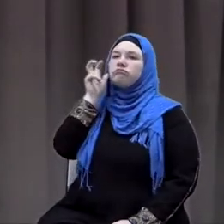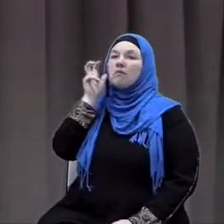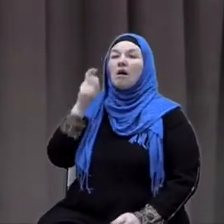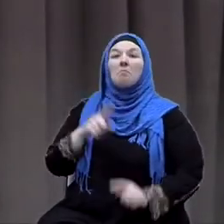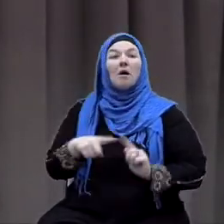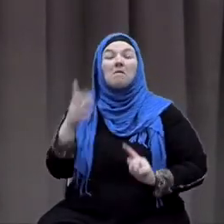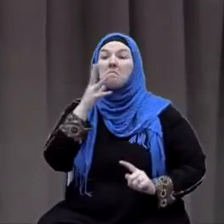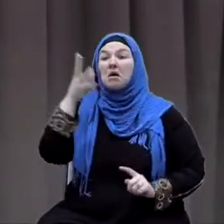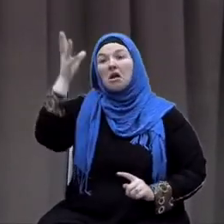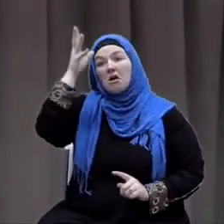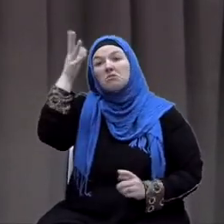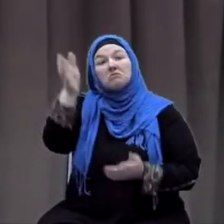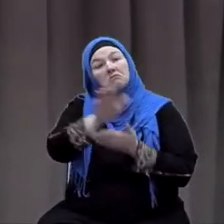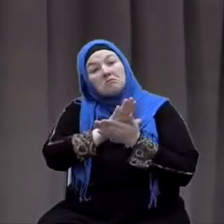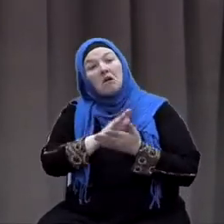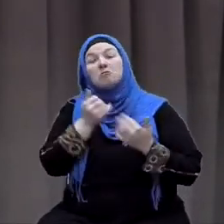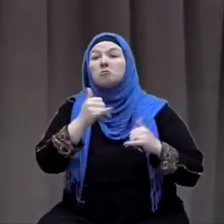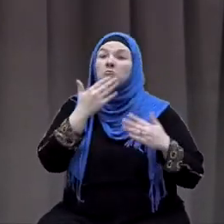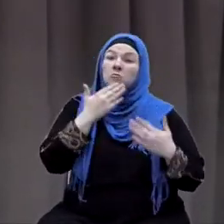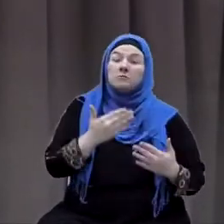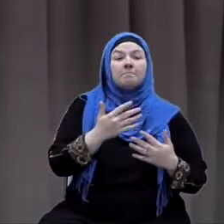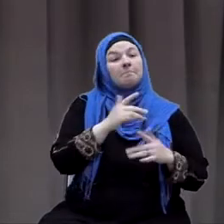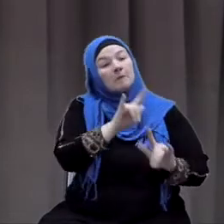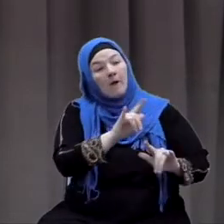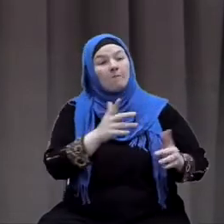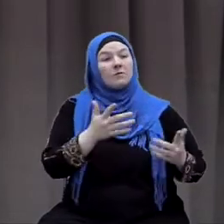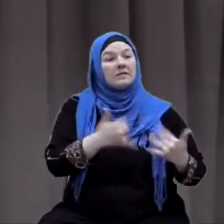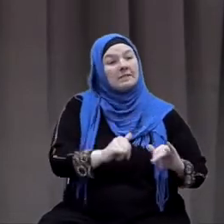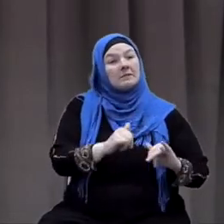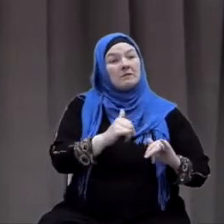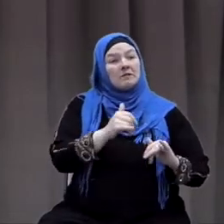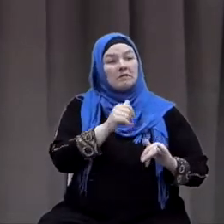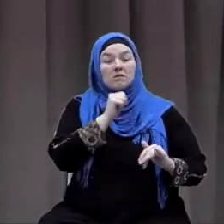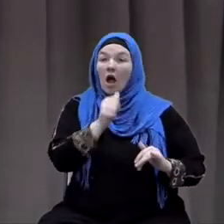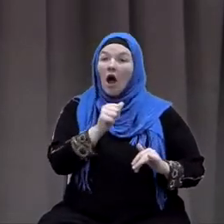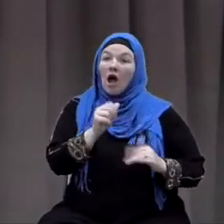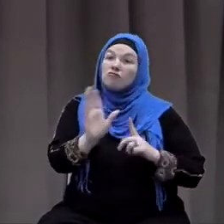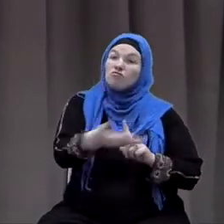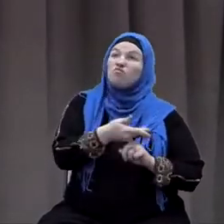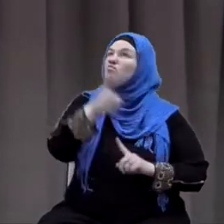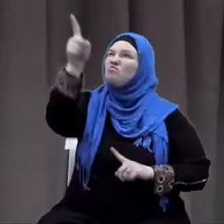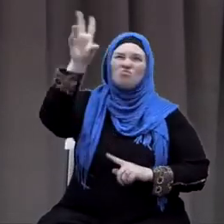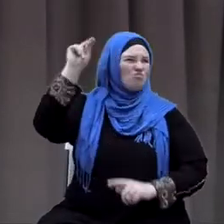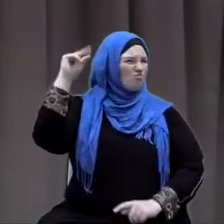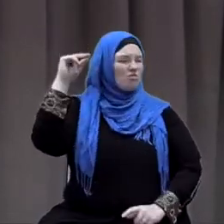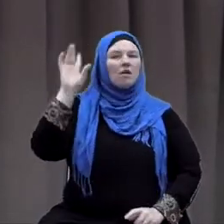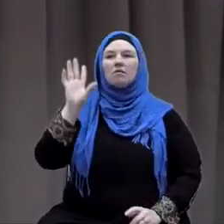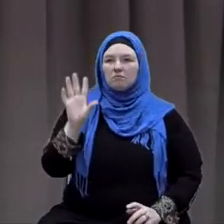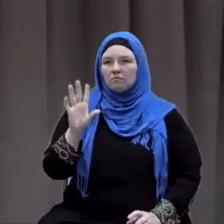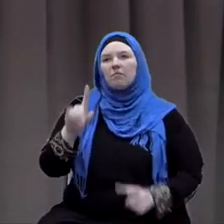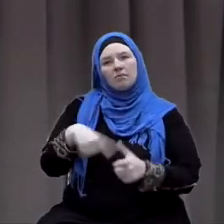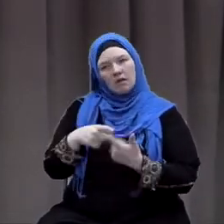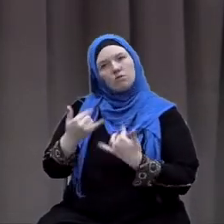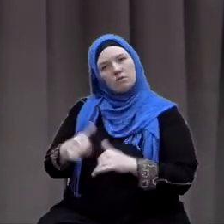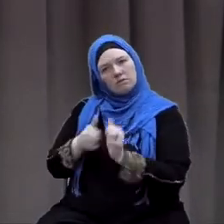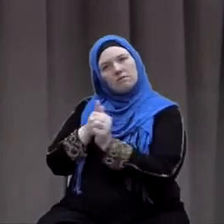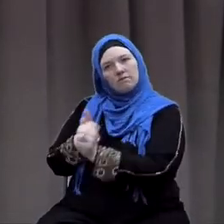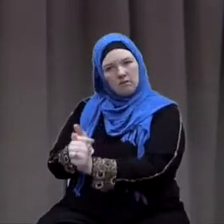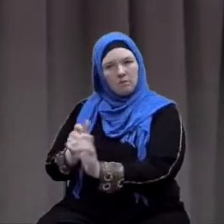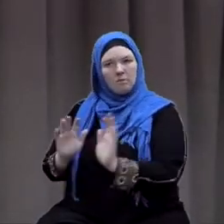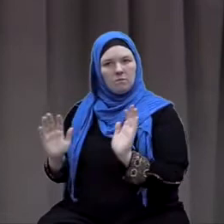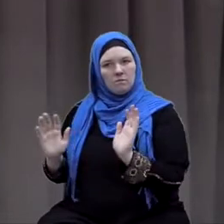do not, they are your parents and they deserve your utmost respect and your utmost